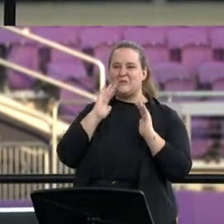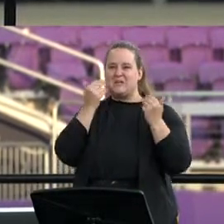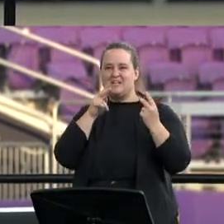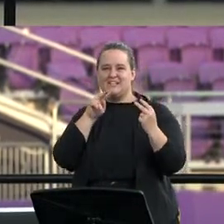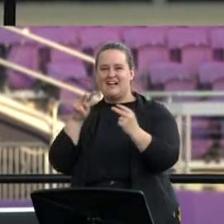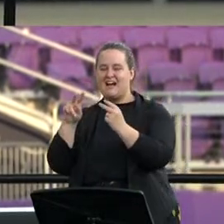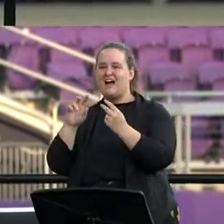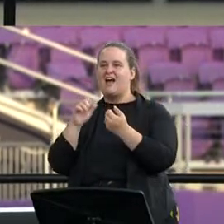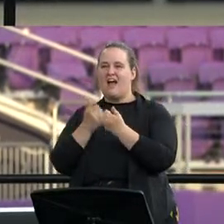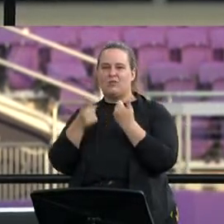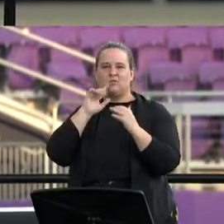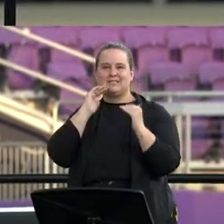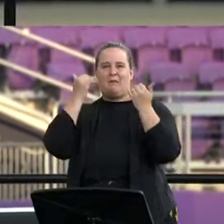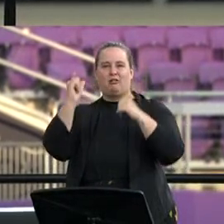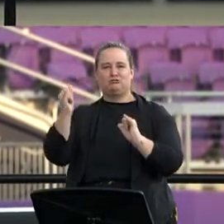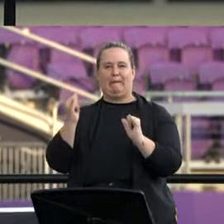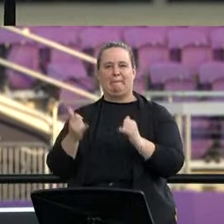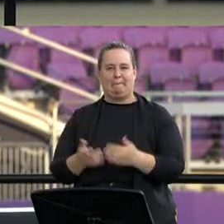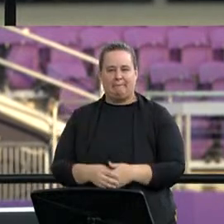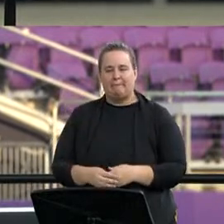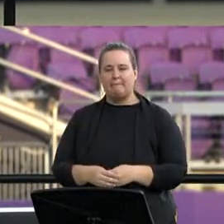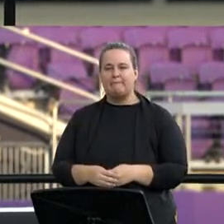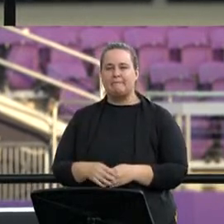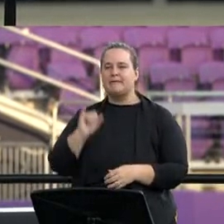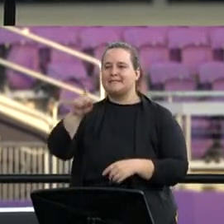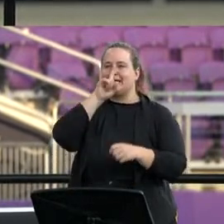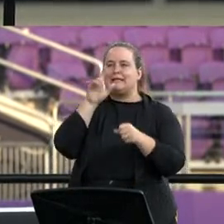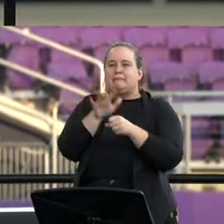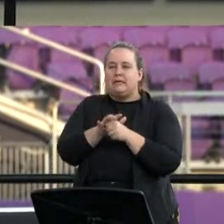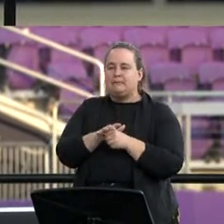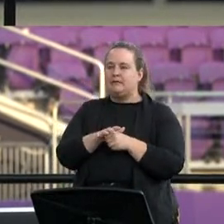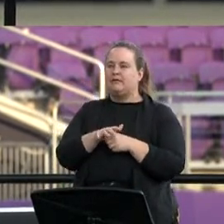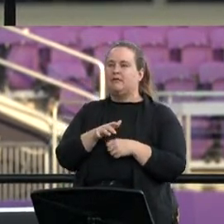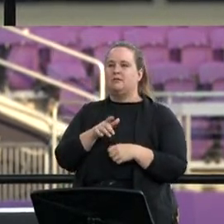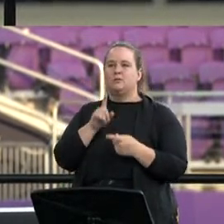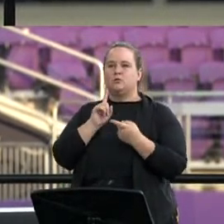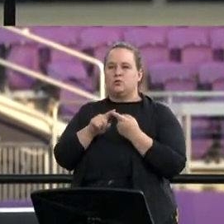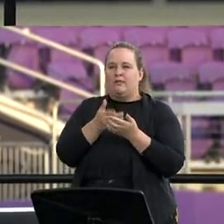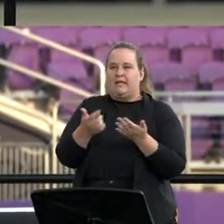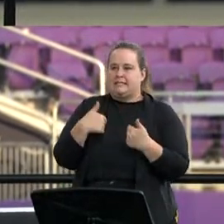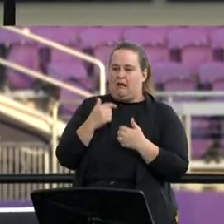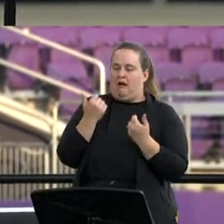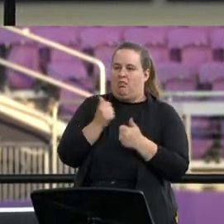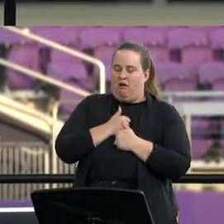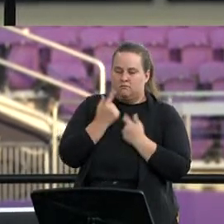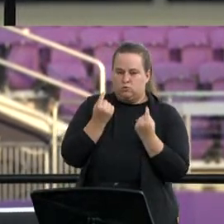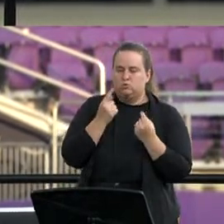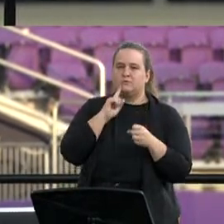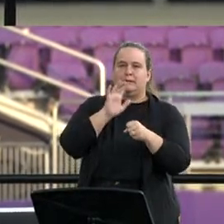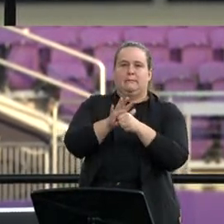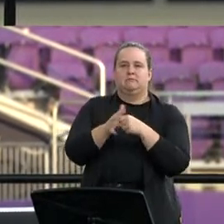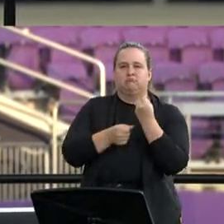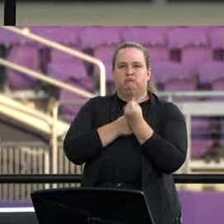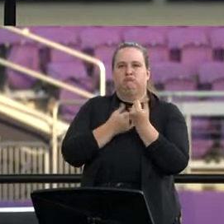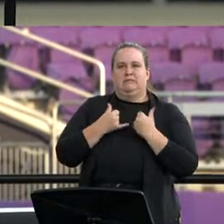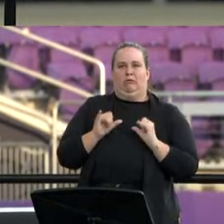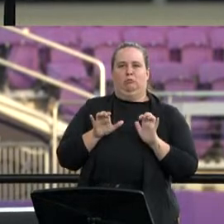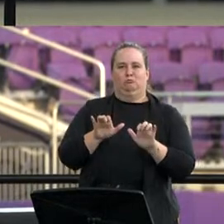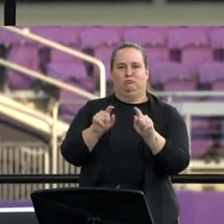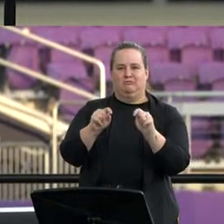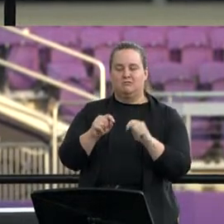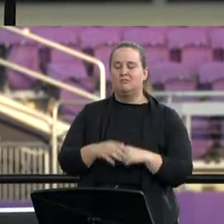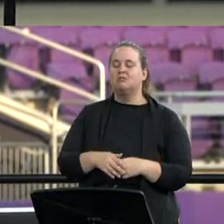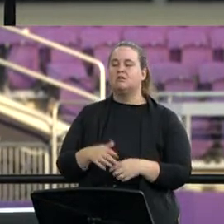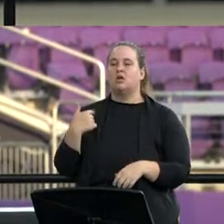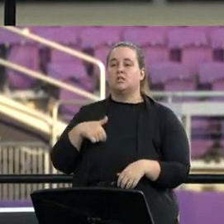whole world is grinning back at you. It's the commitment and dedication to the things you love doing. While we preserve these